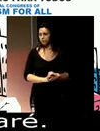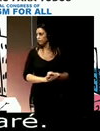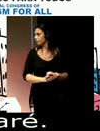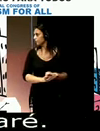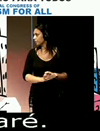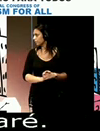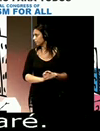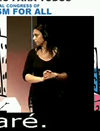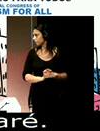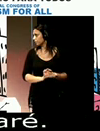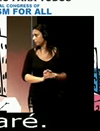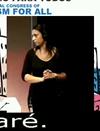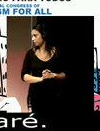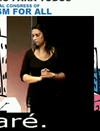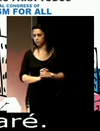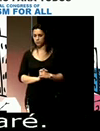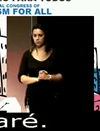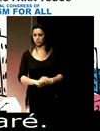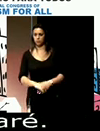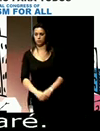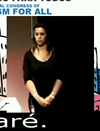Fast and furious.